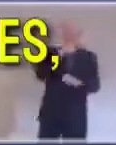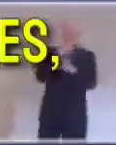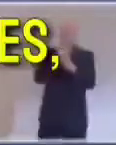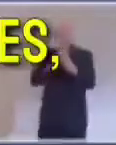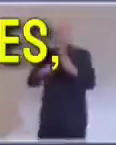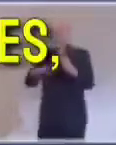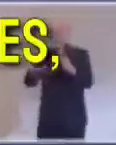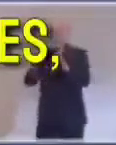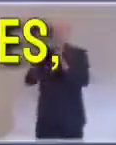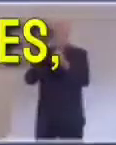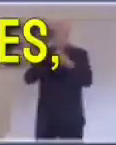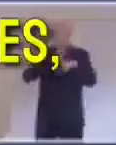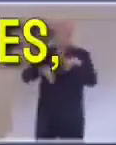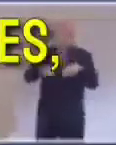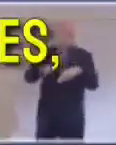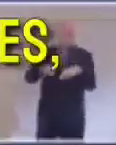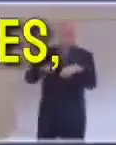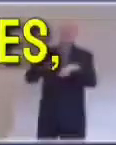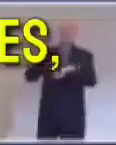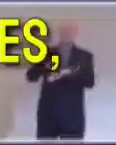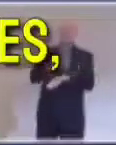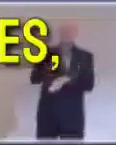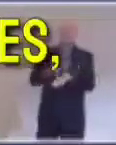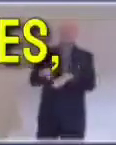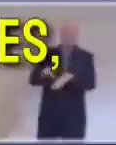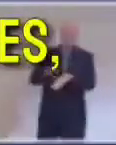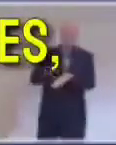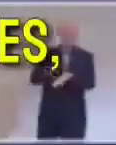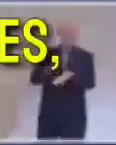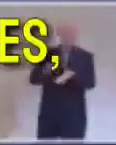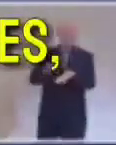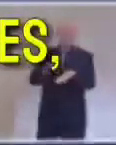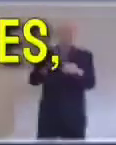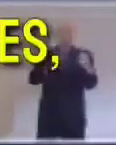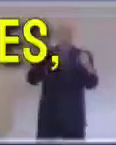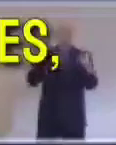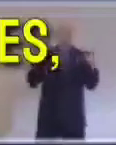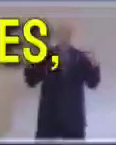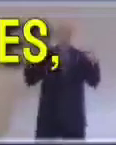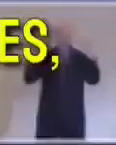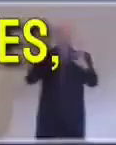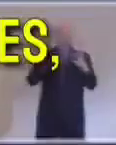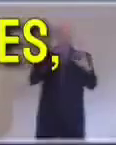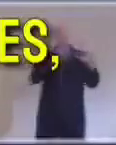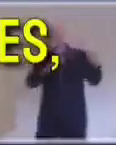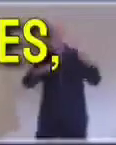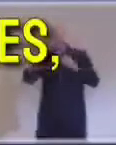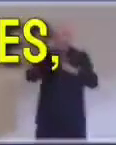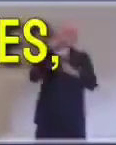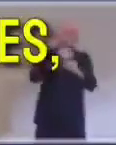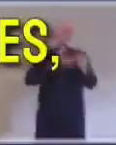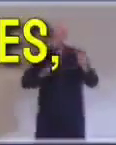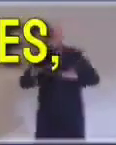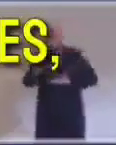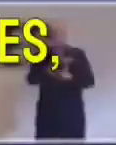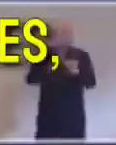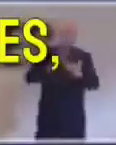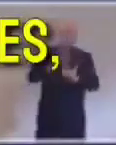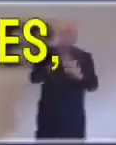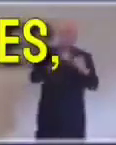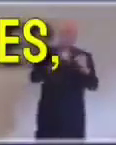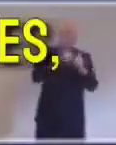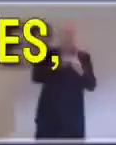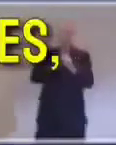our football, our theatre, and all the gossipy gregariousness and love of human contact